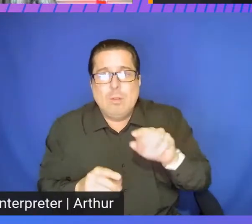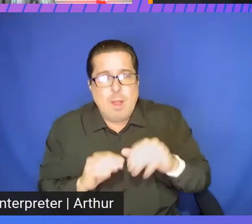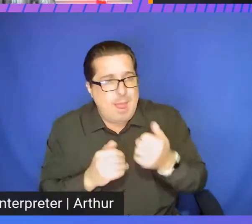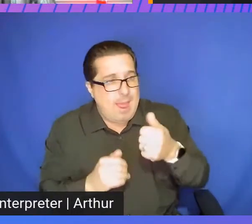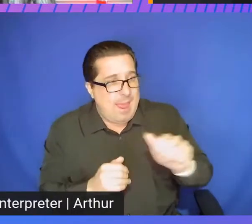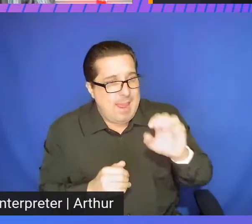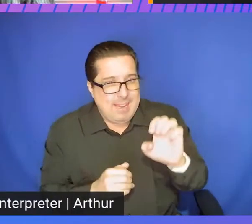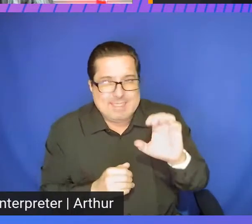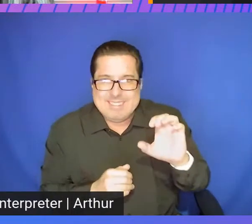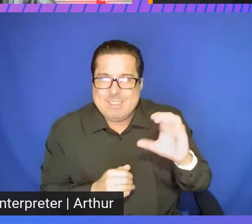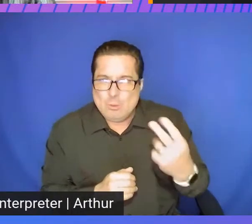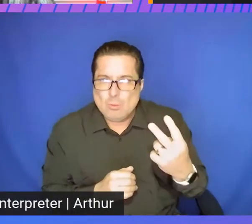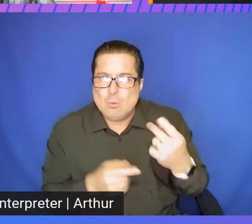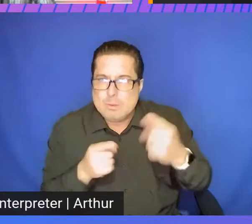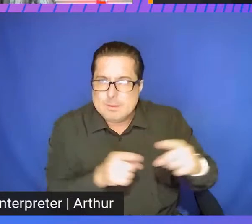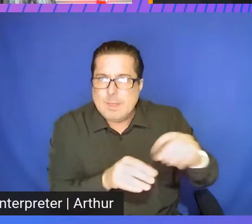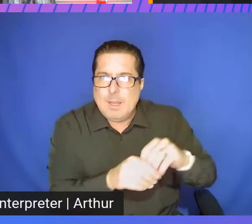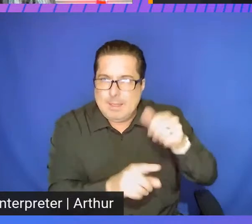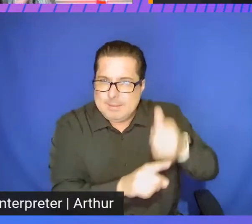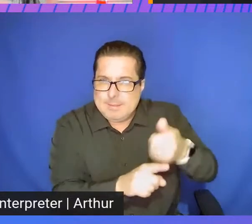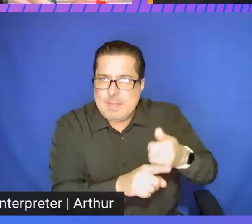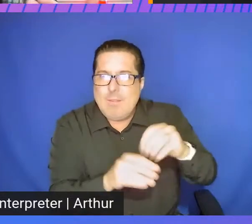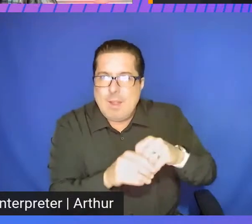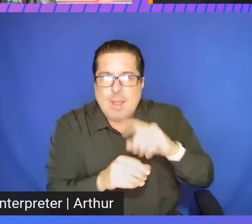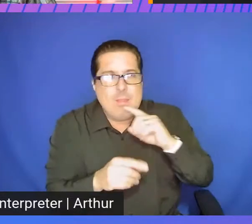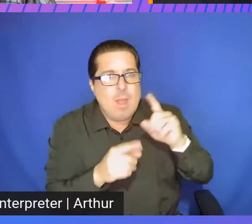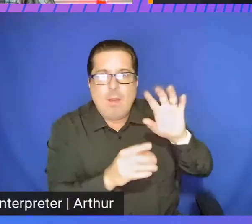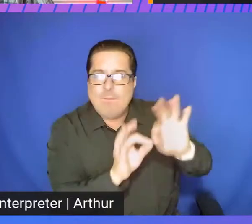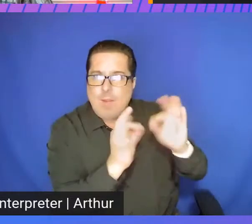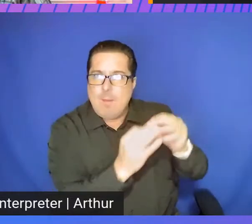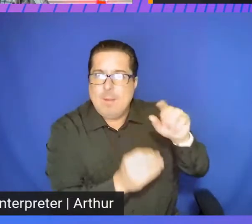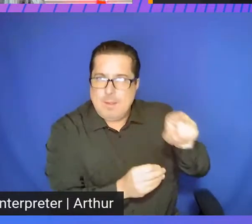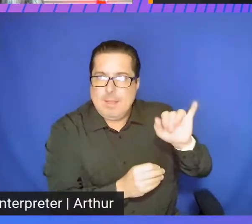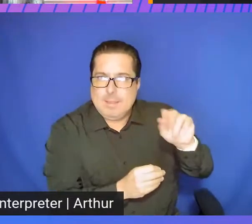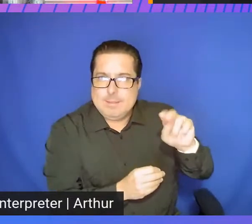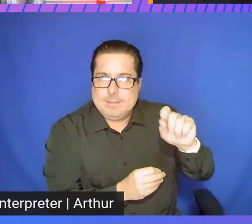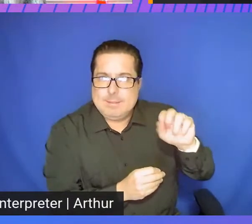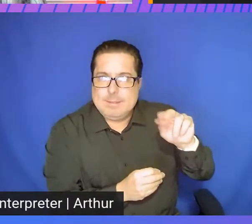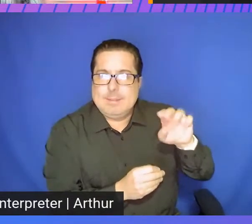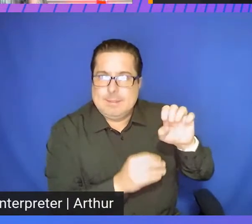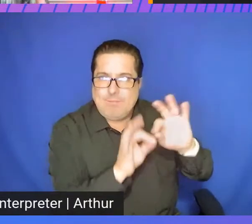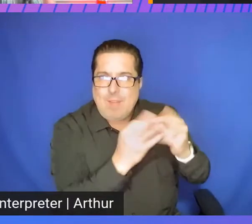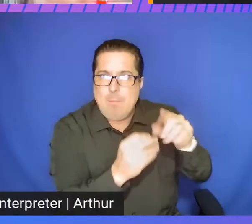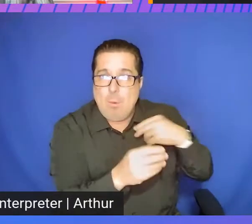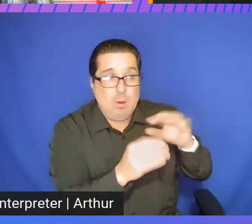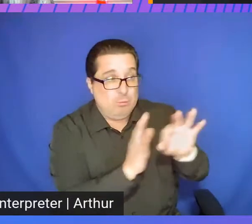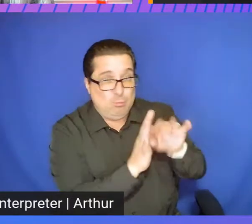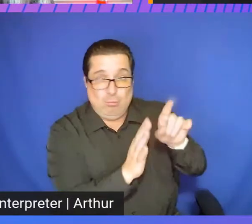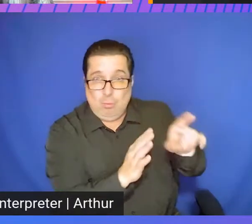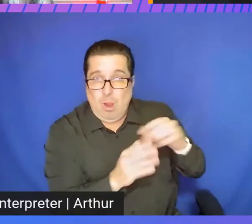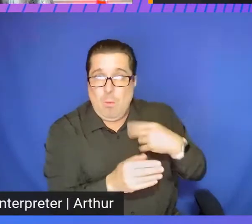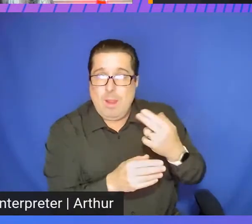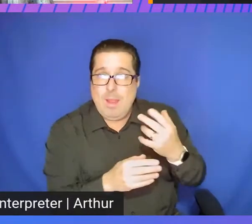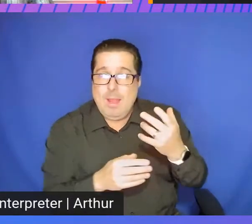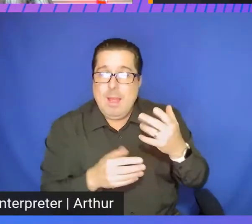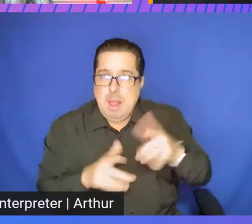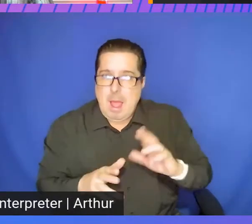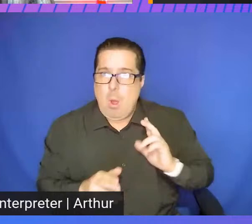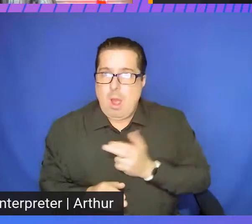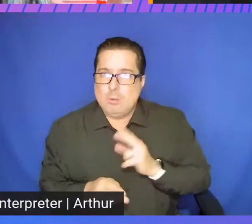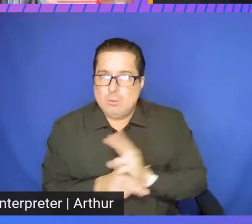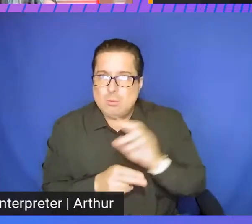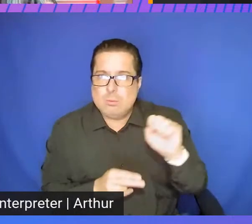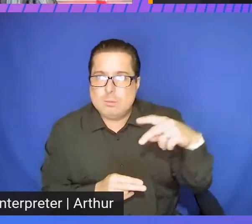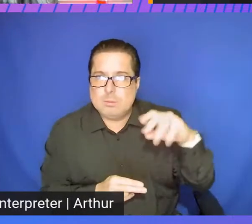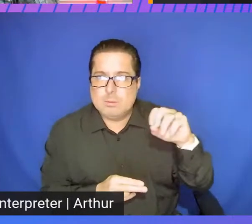instances themselves, like what instance family we chose. And it allowed us to use spot